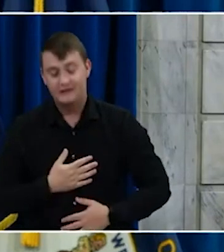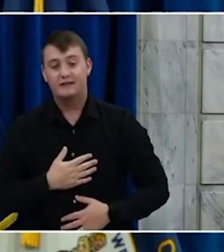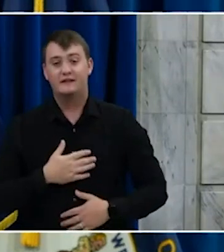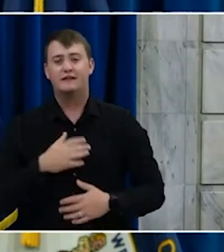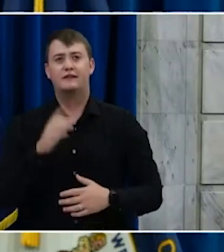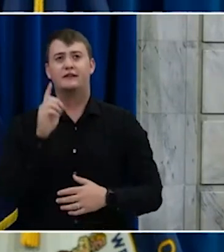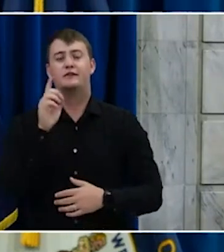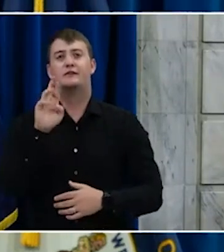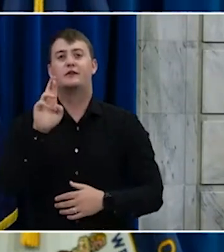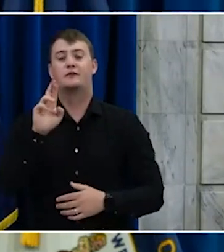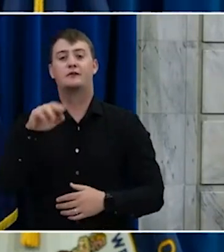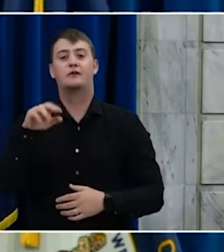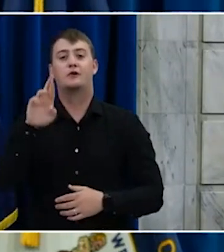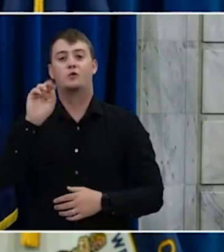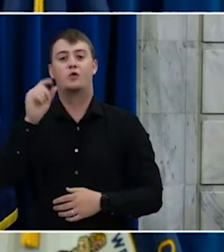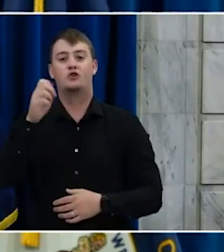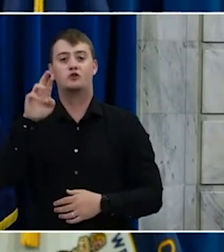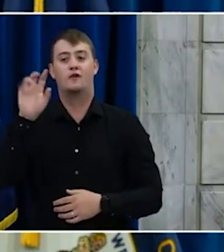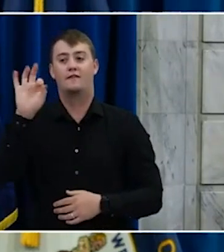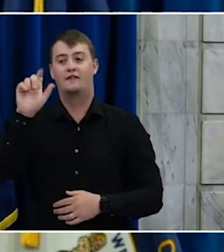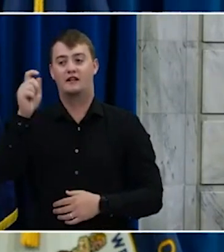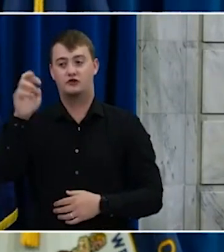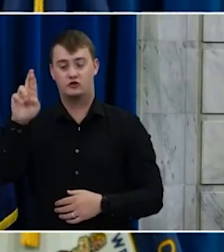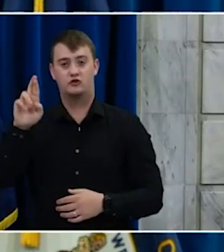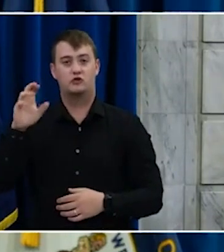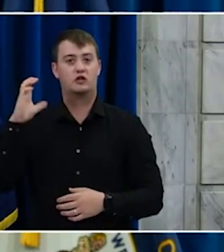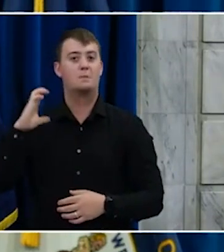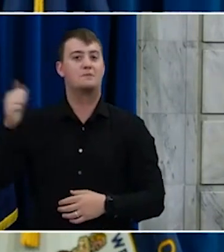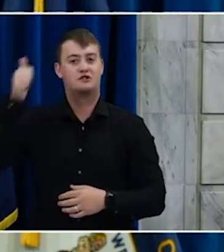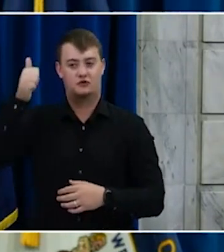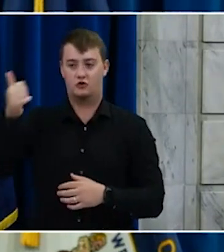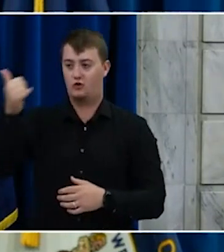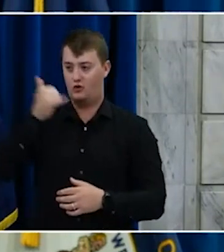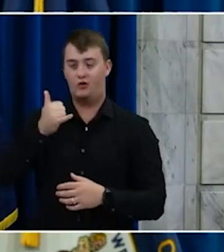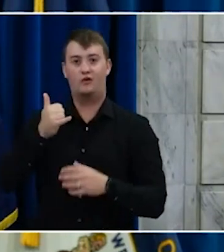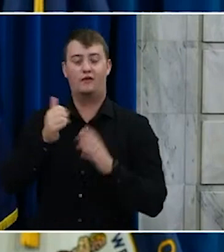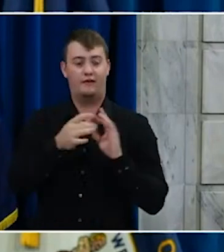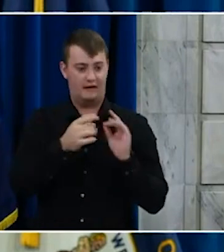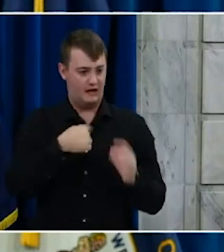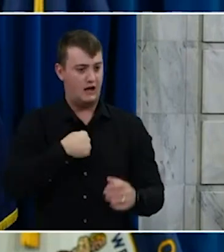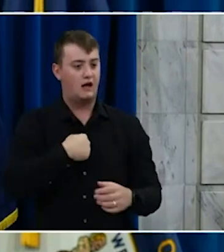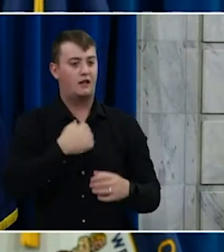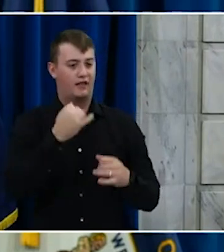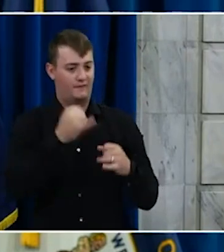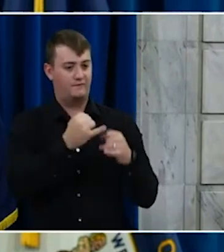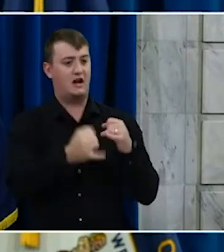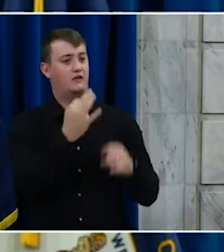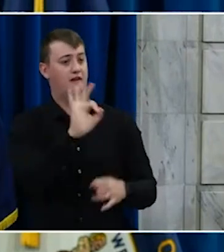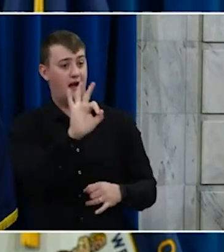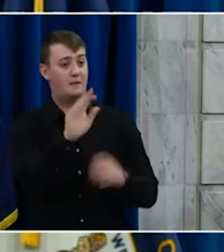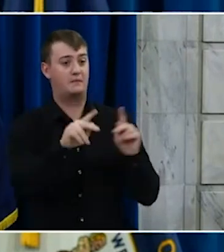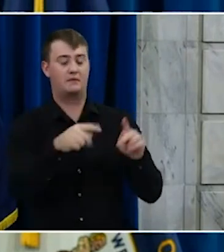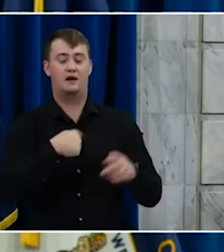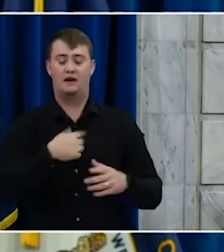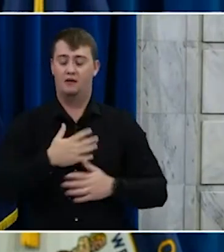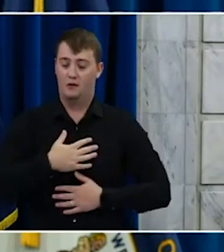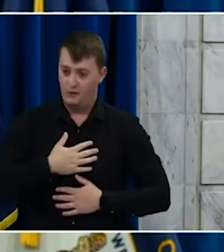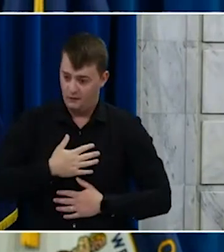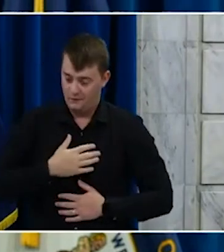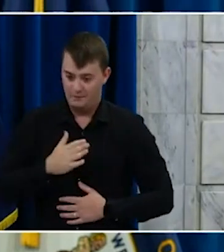Dr. Robert Fletcher, Commissioner, called and said I'd made it to the final nine. I think I gave a very distinguished